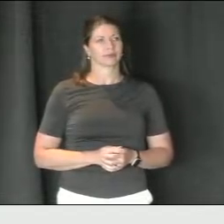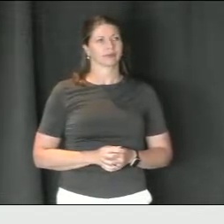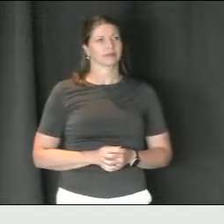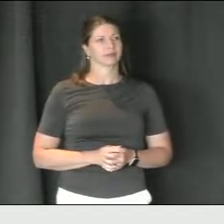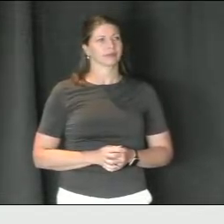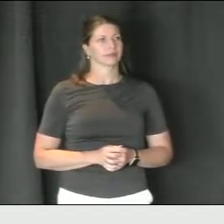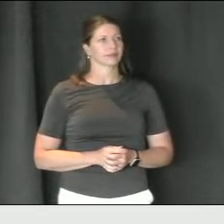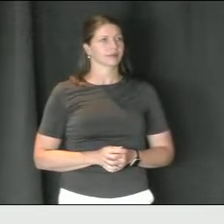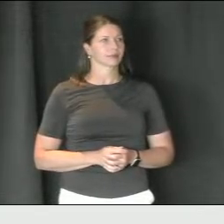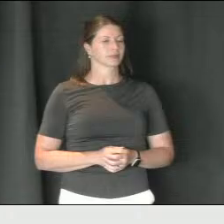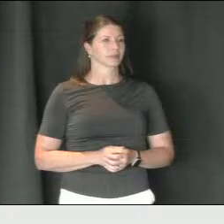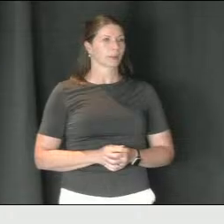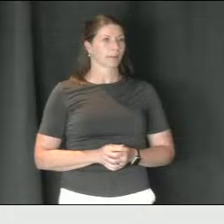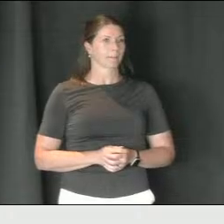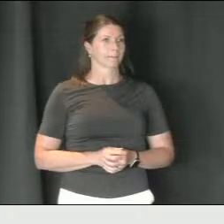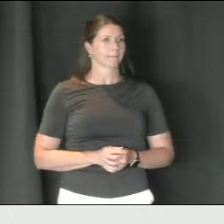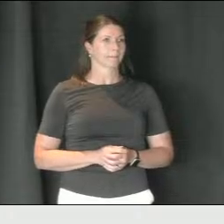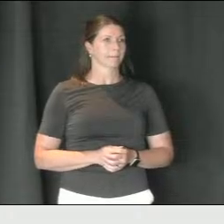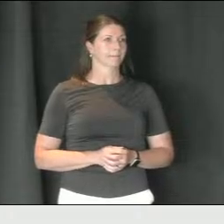Priscilla.